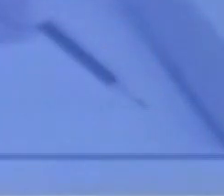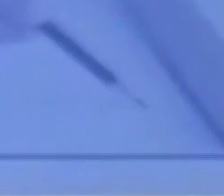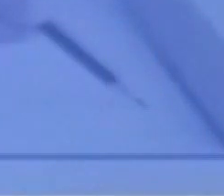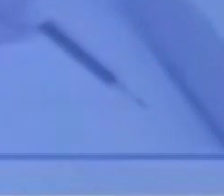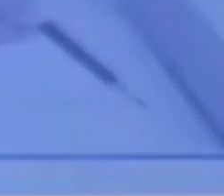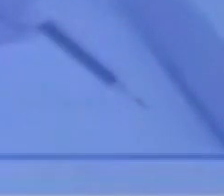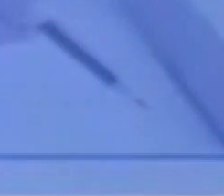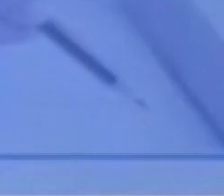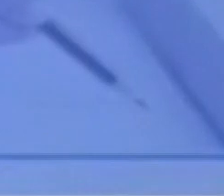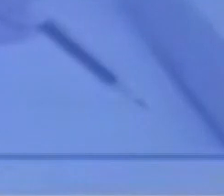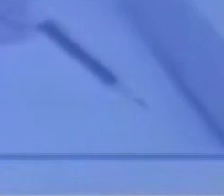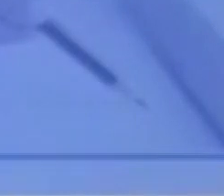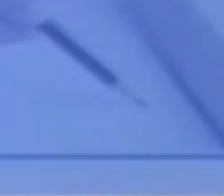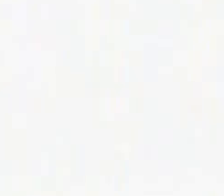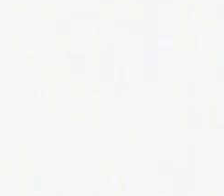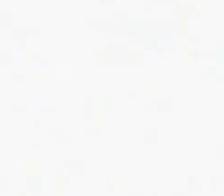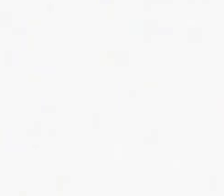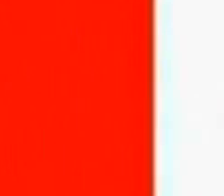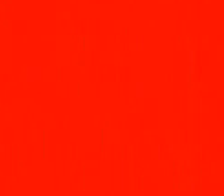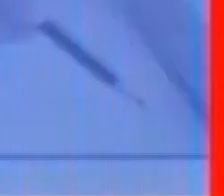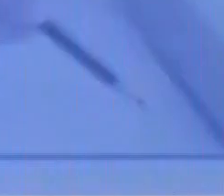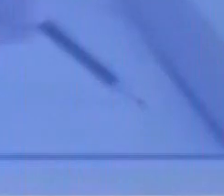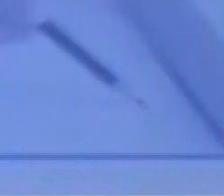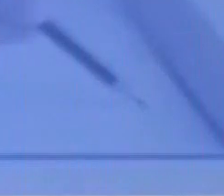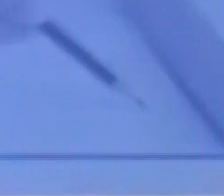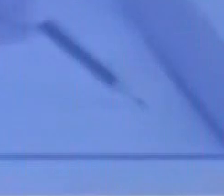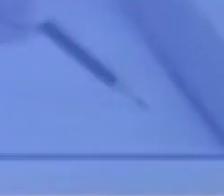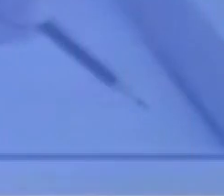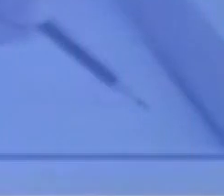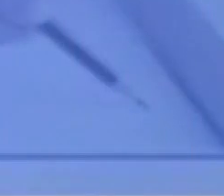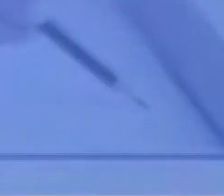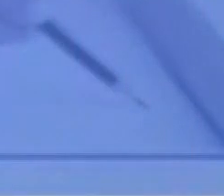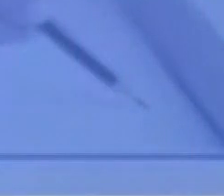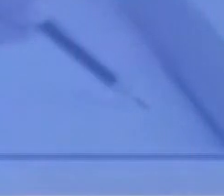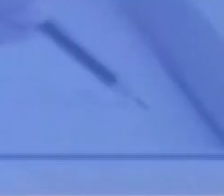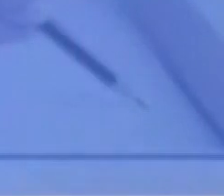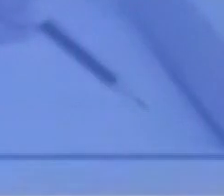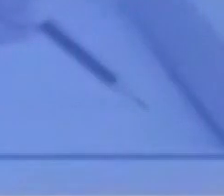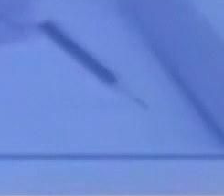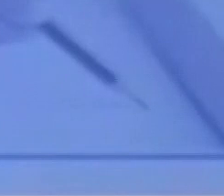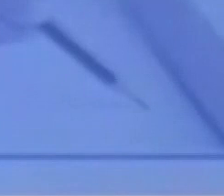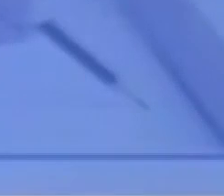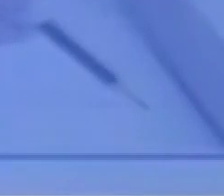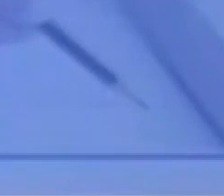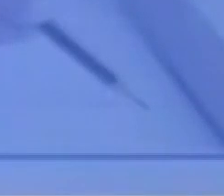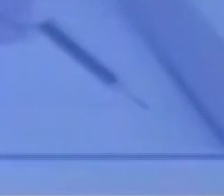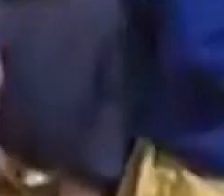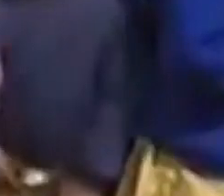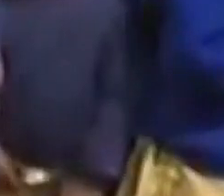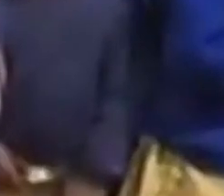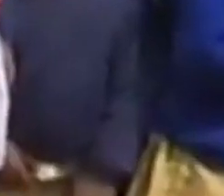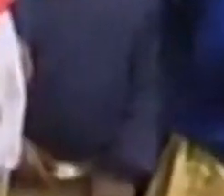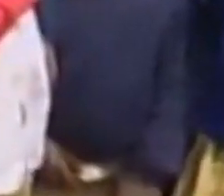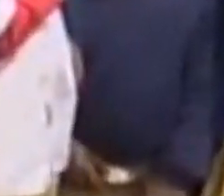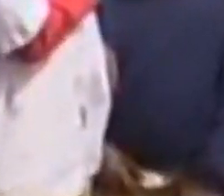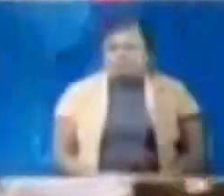activities, environmental activities, psychomotor and creative activities, and religious education activities.